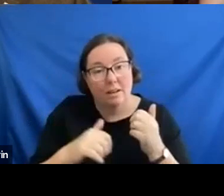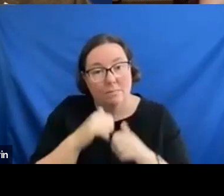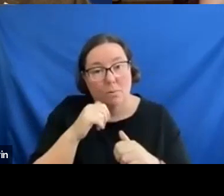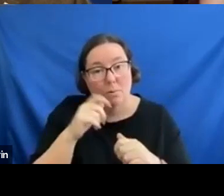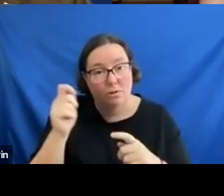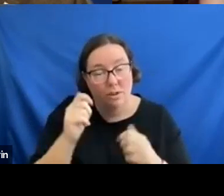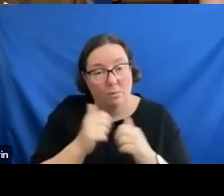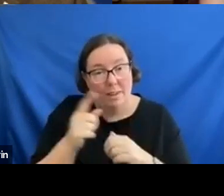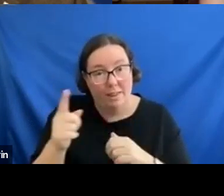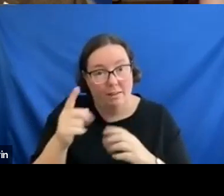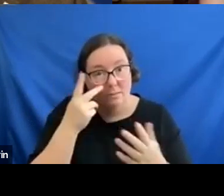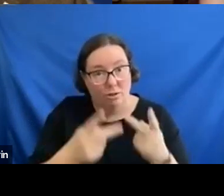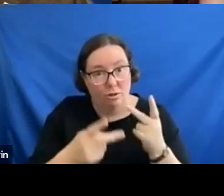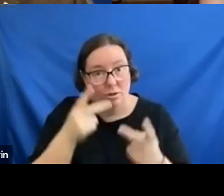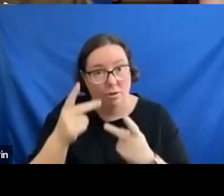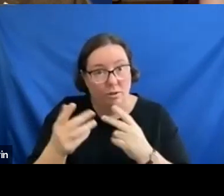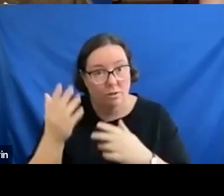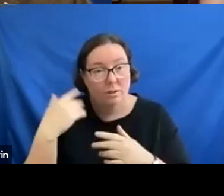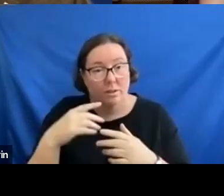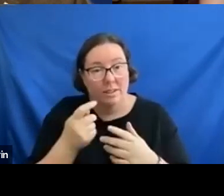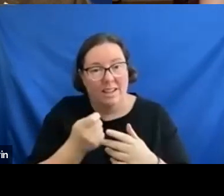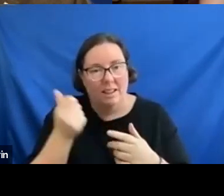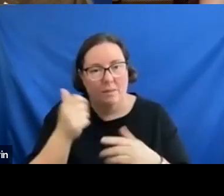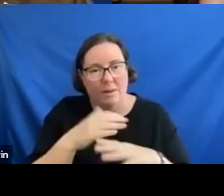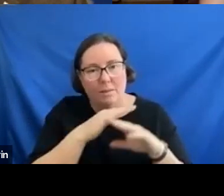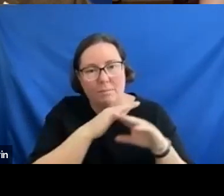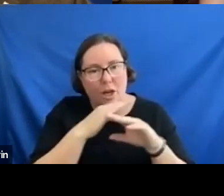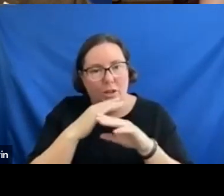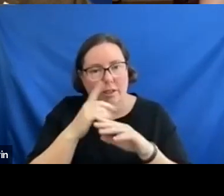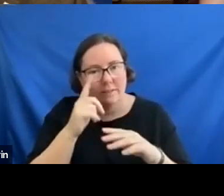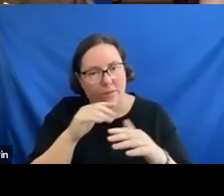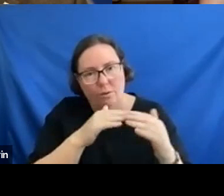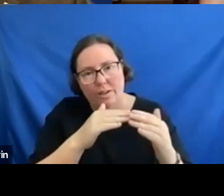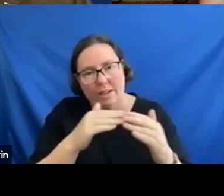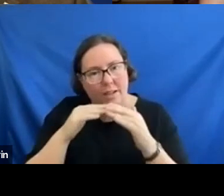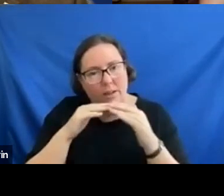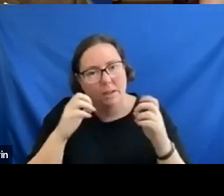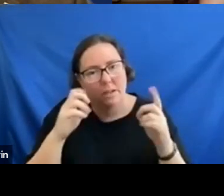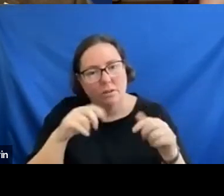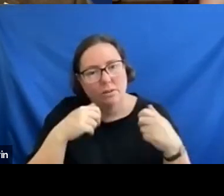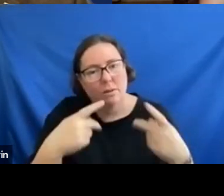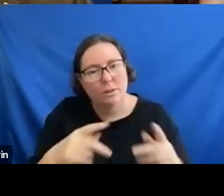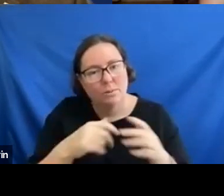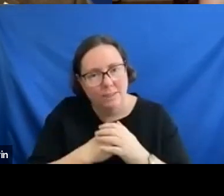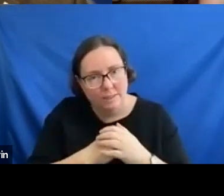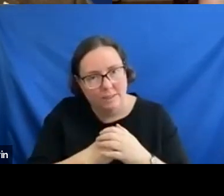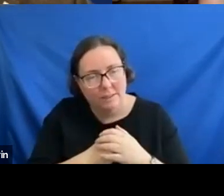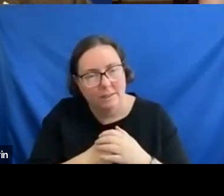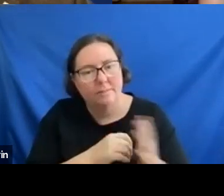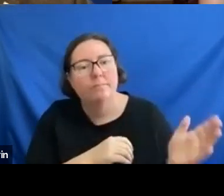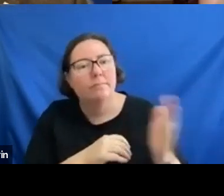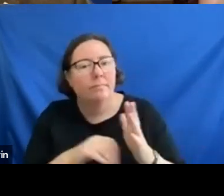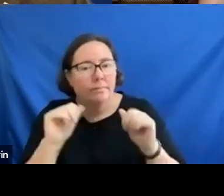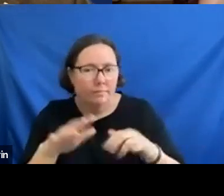justices with him saw in eliminating barriers to equal educational opportunities, right? And that we can